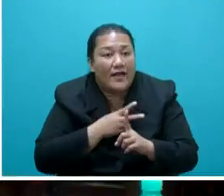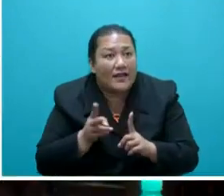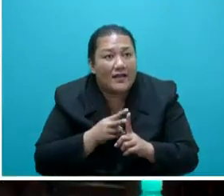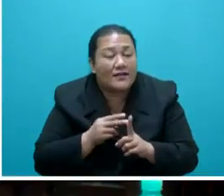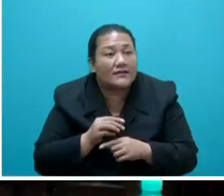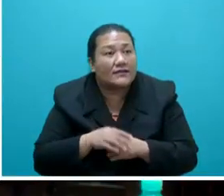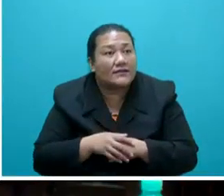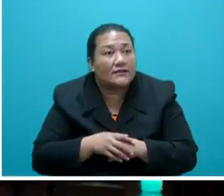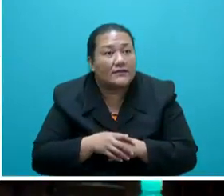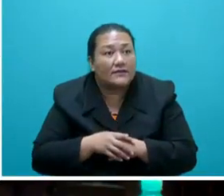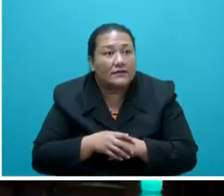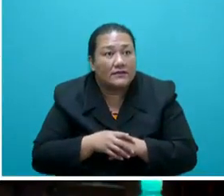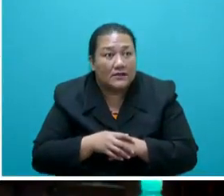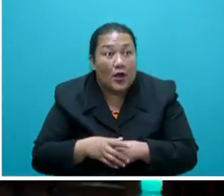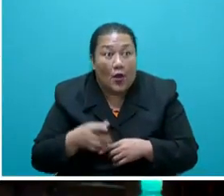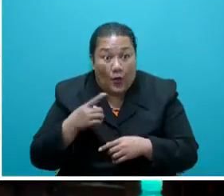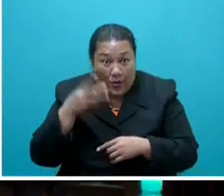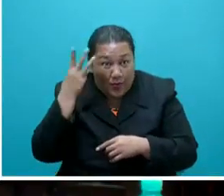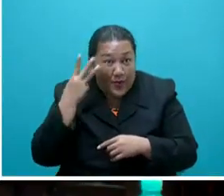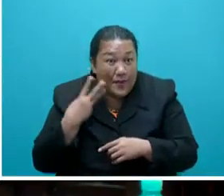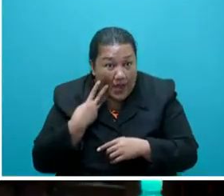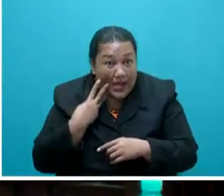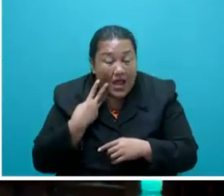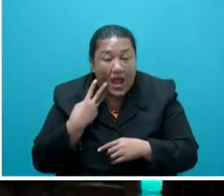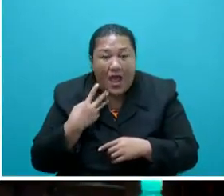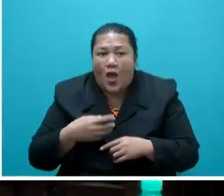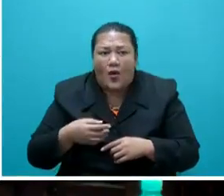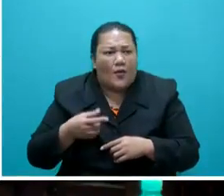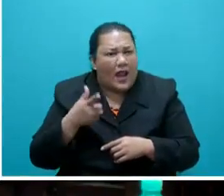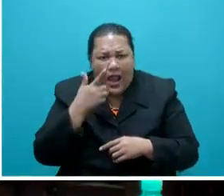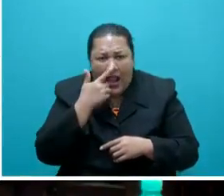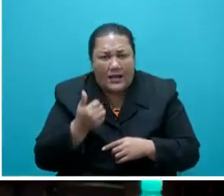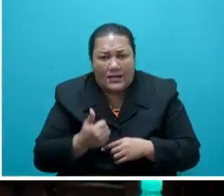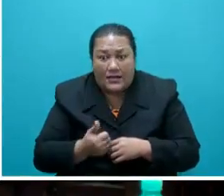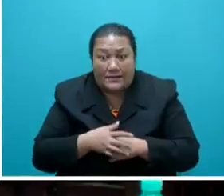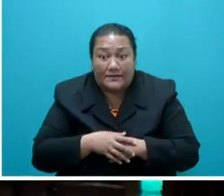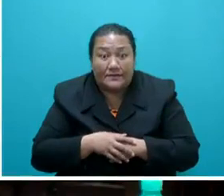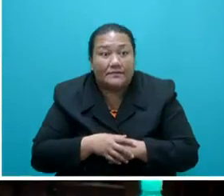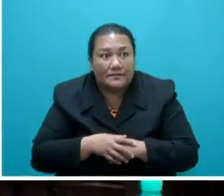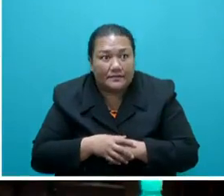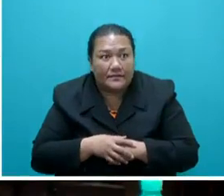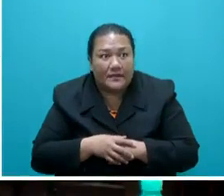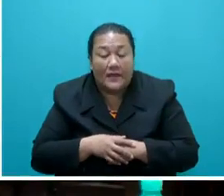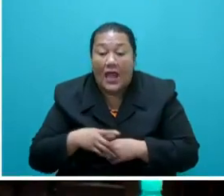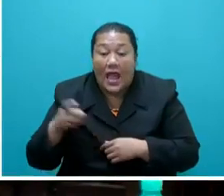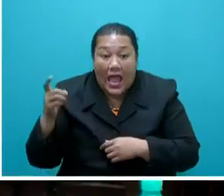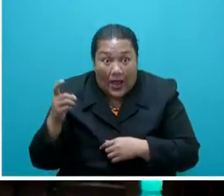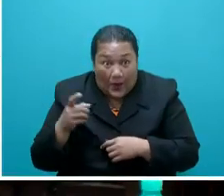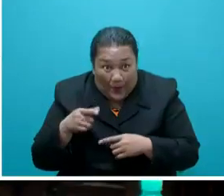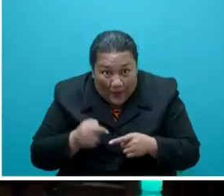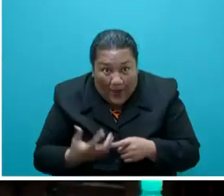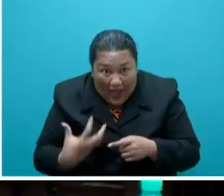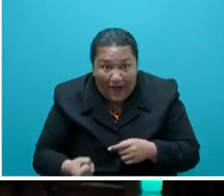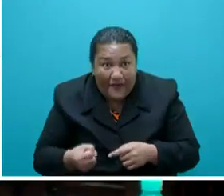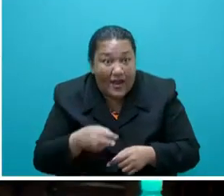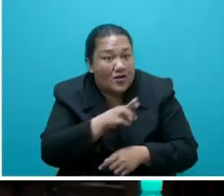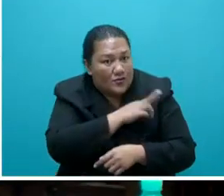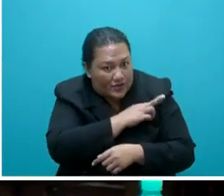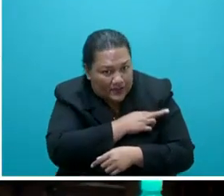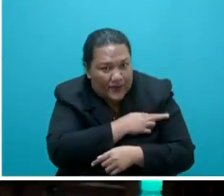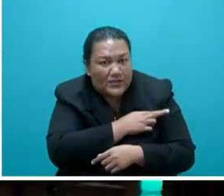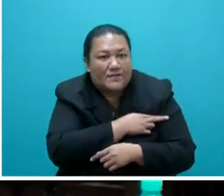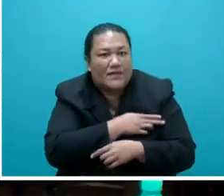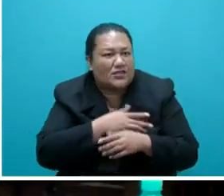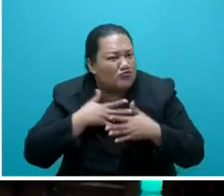House, we are privileged in so many ways. With that privilege, Honorable Speaker, comes a huge responsibility. A responsibility